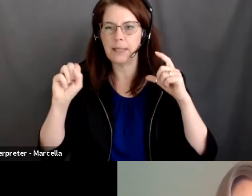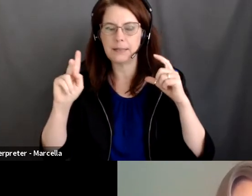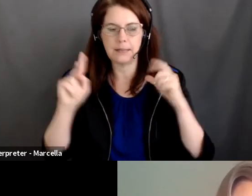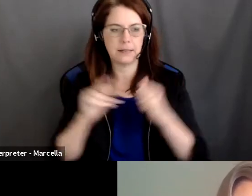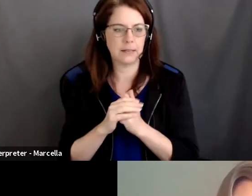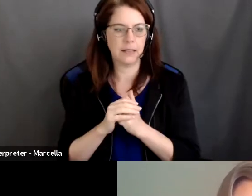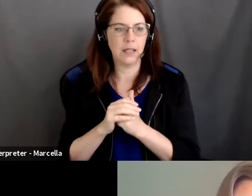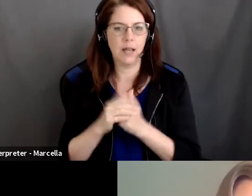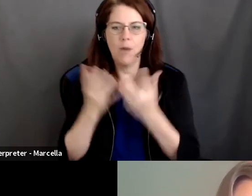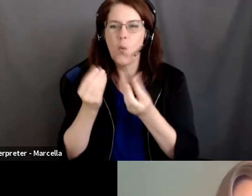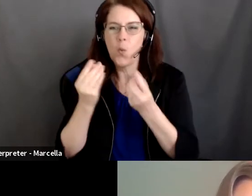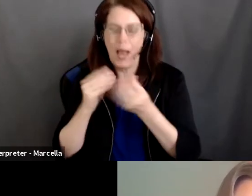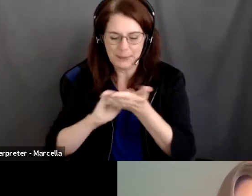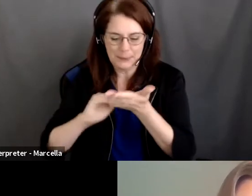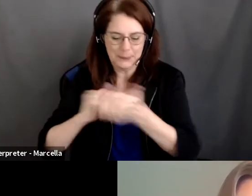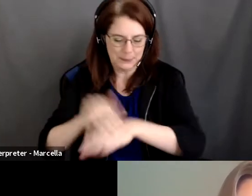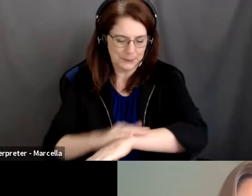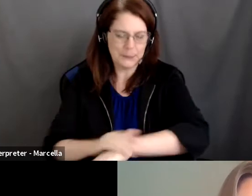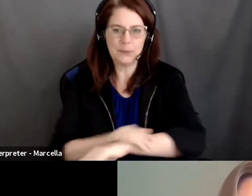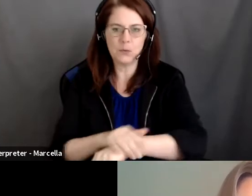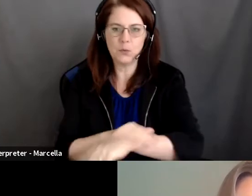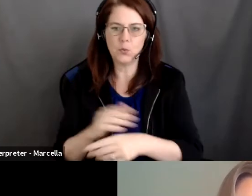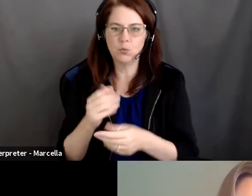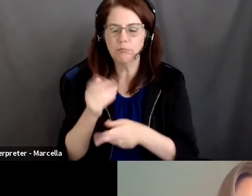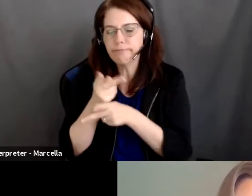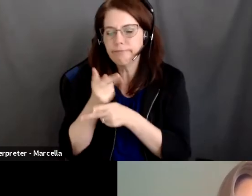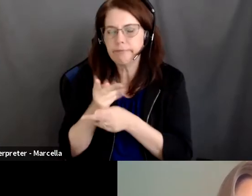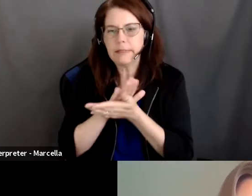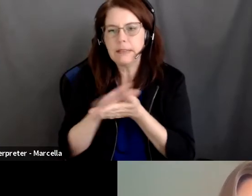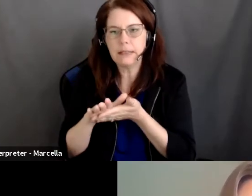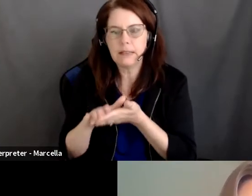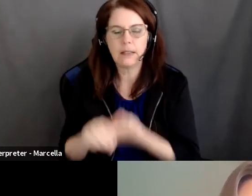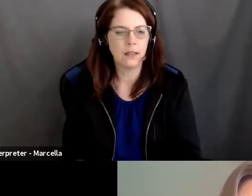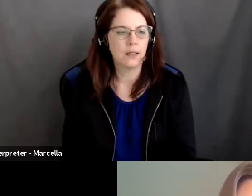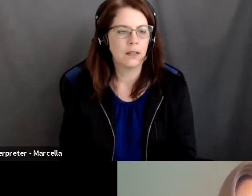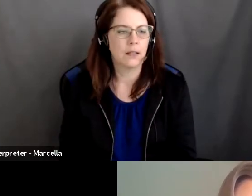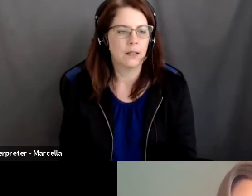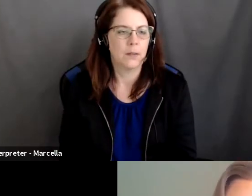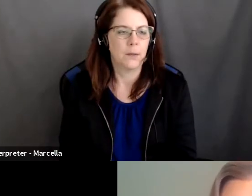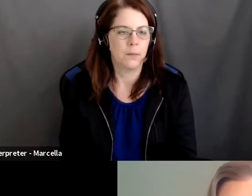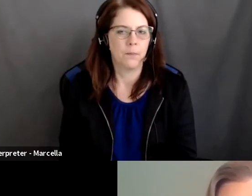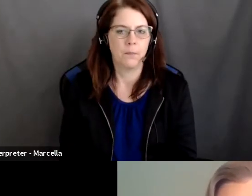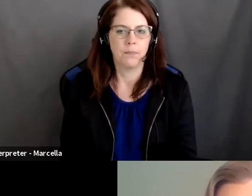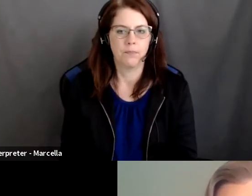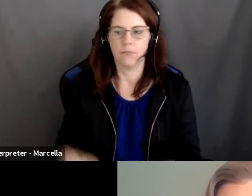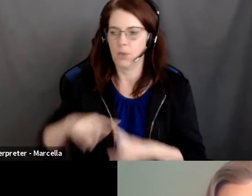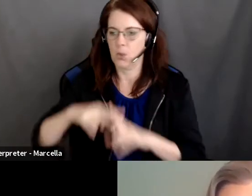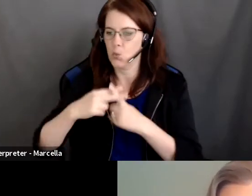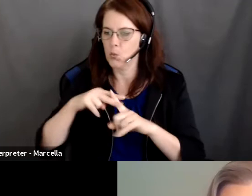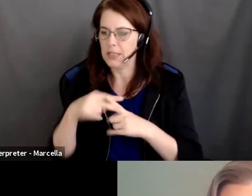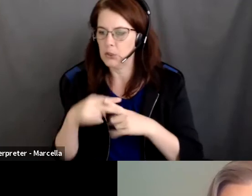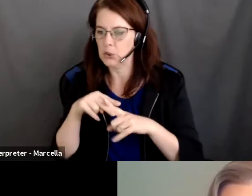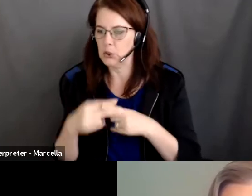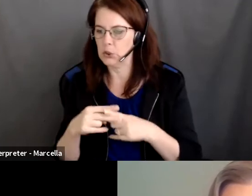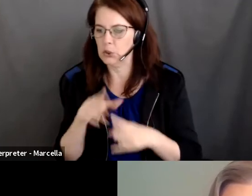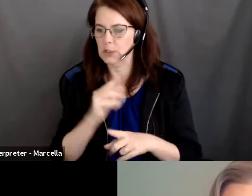towelettes to maintain hygiene, a wrench, and